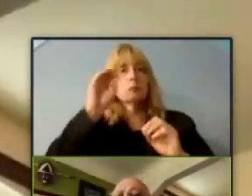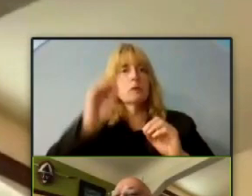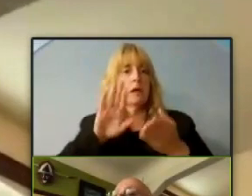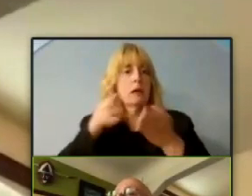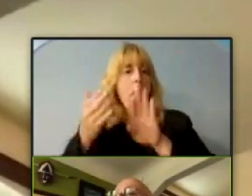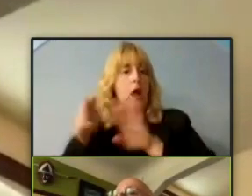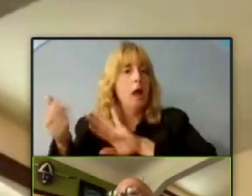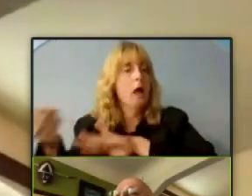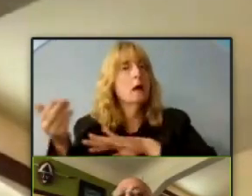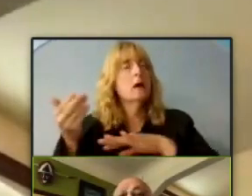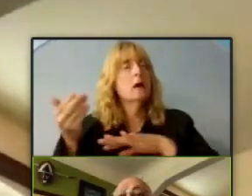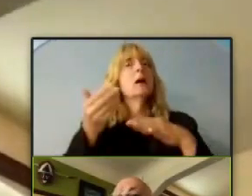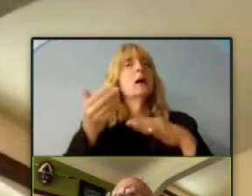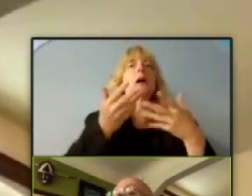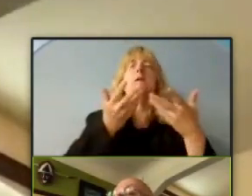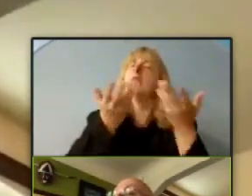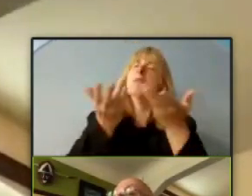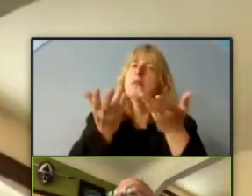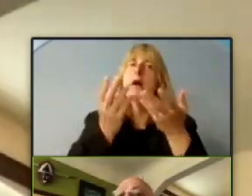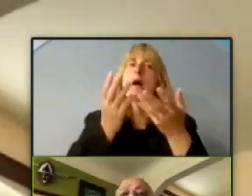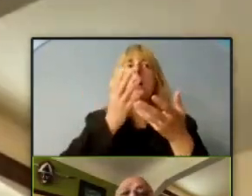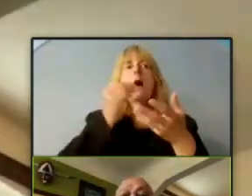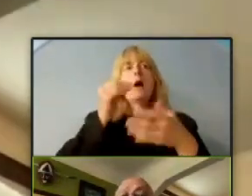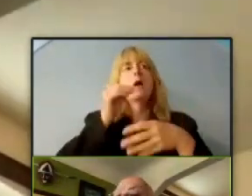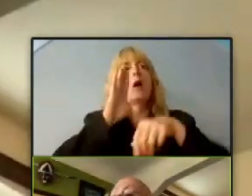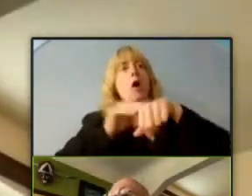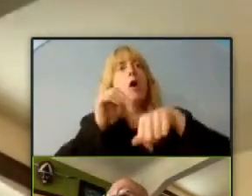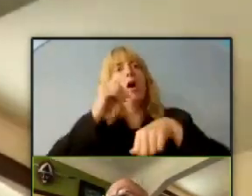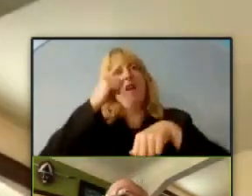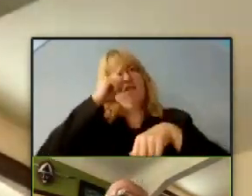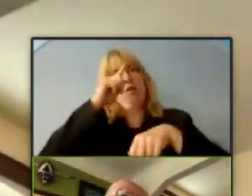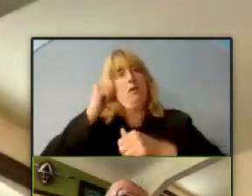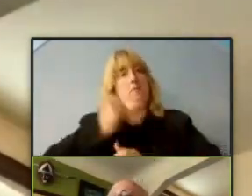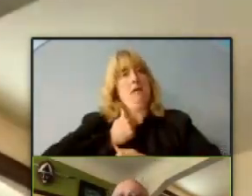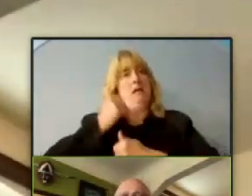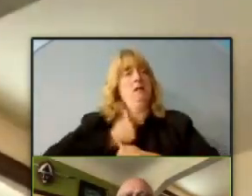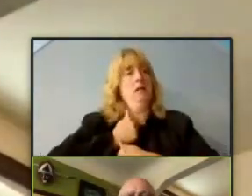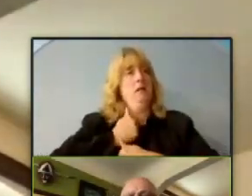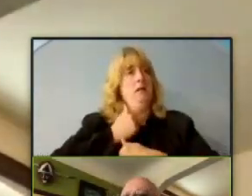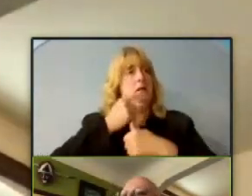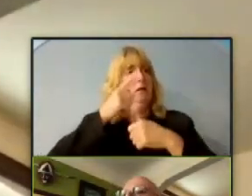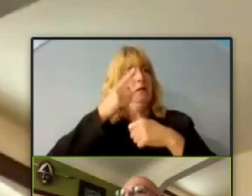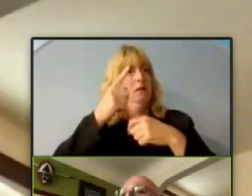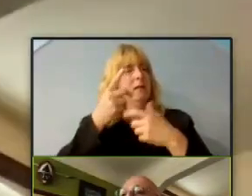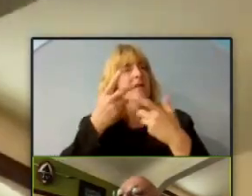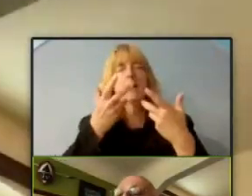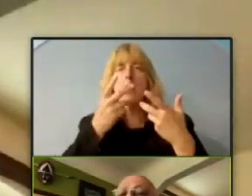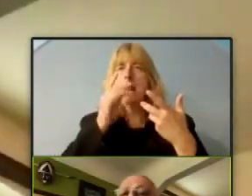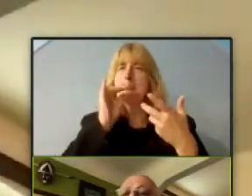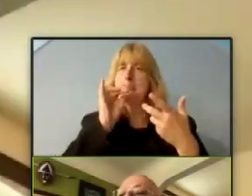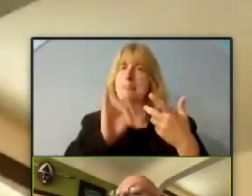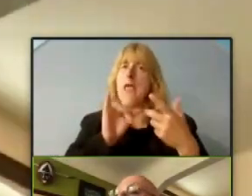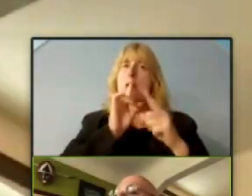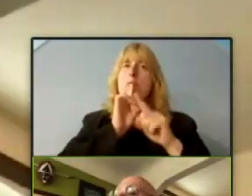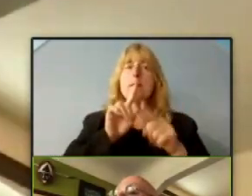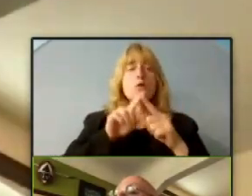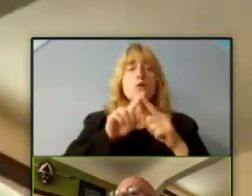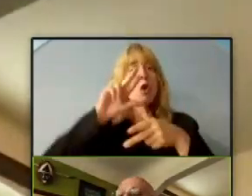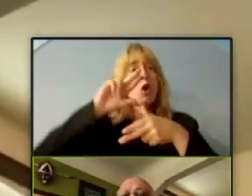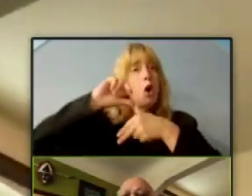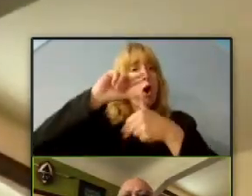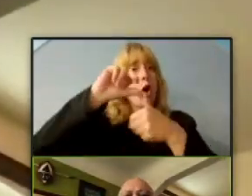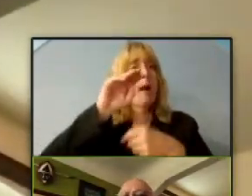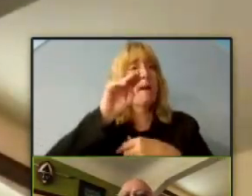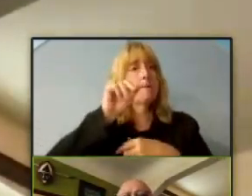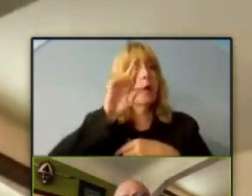to address the call for militarization to quell the current national movement. Even the response to Hurricane Maria's impact